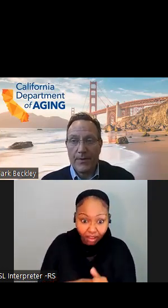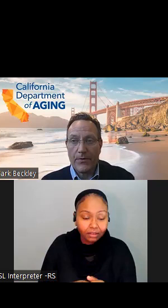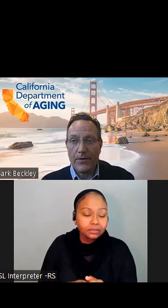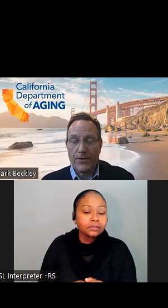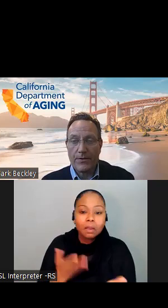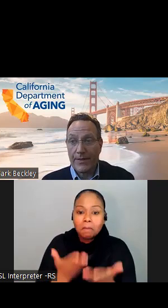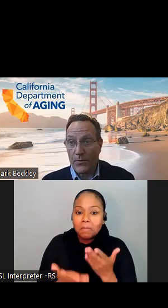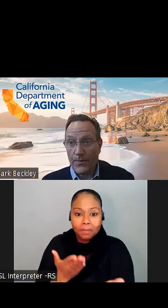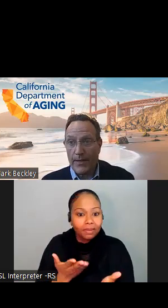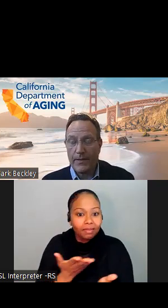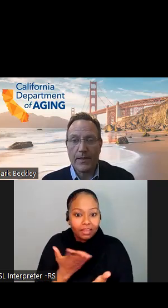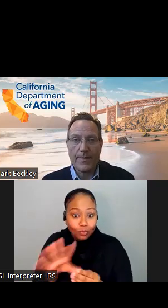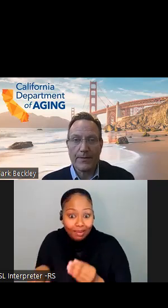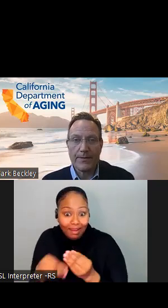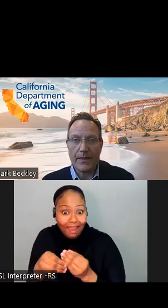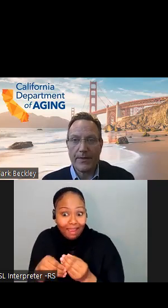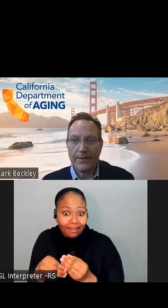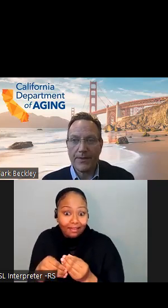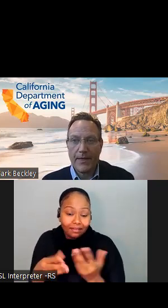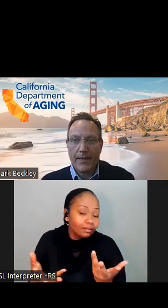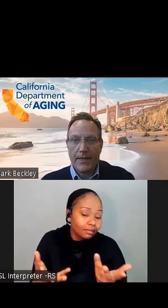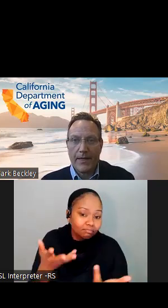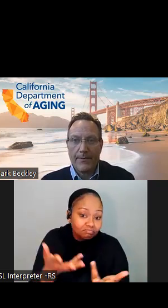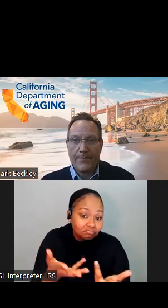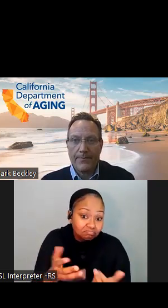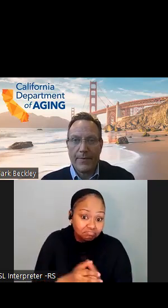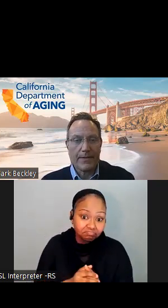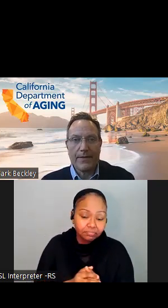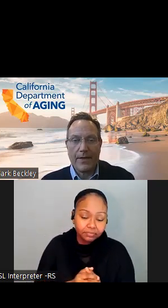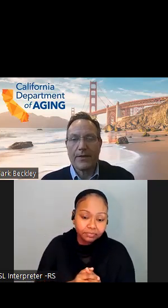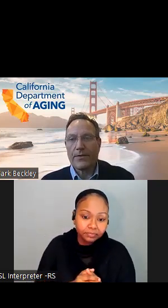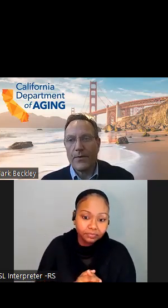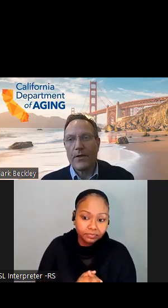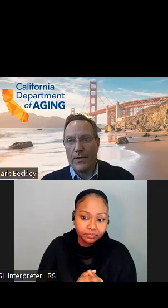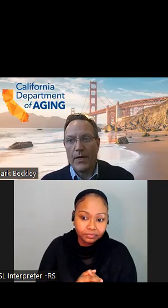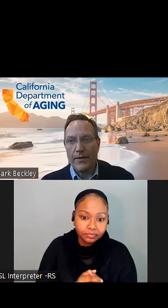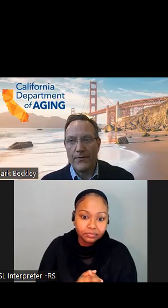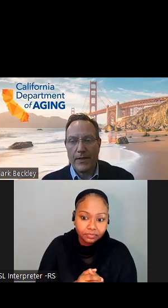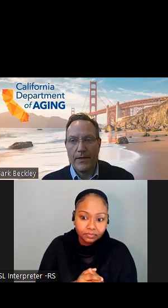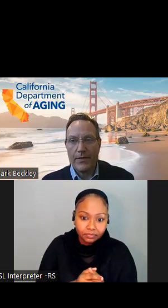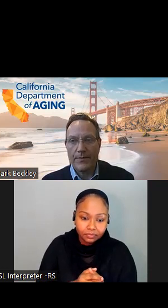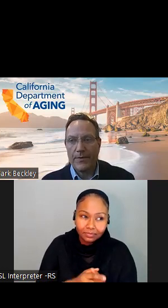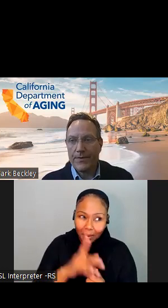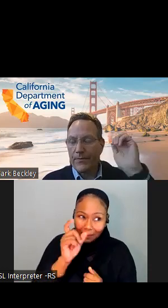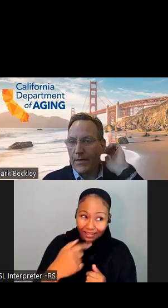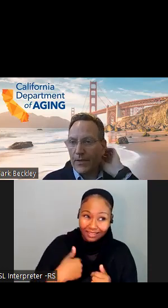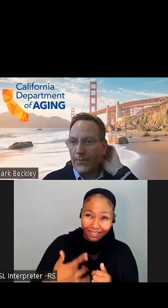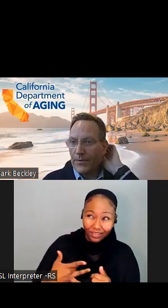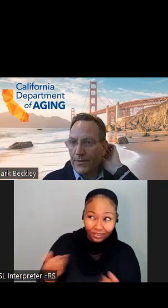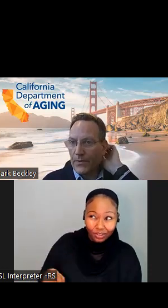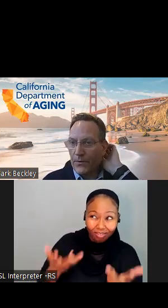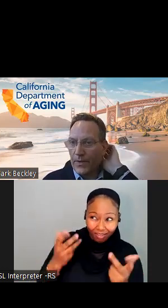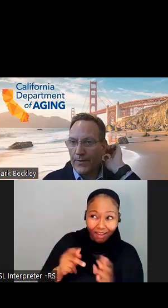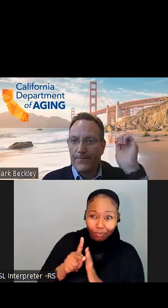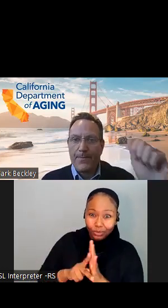should approach this work by outside of those. Because I think there's probably a lot of principles that we could